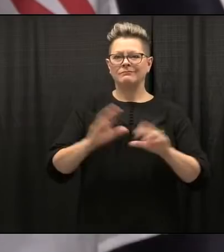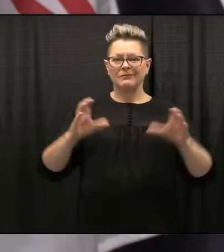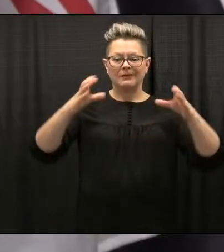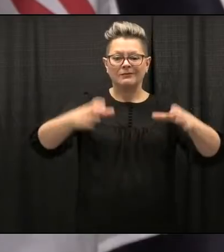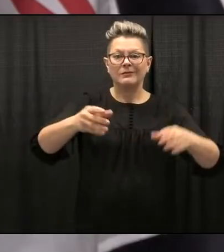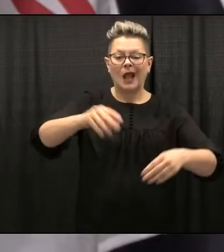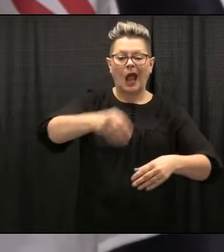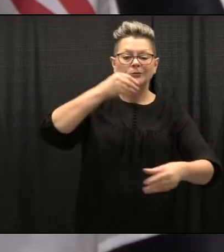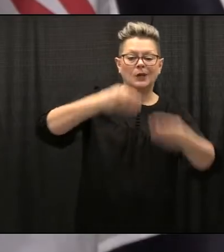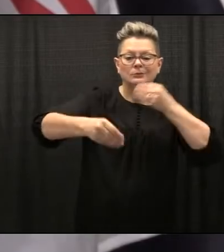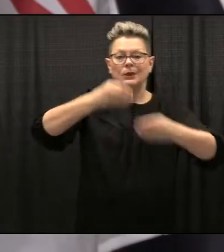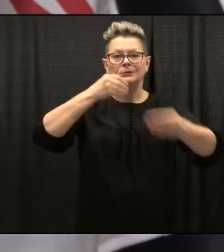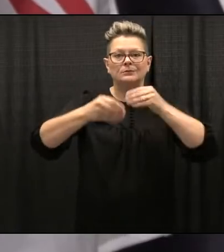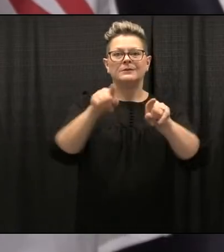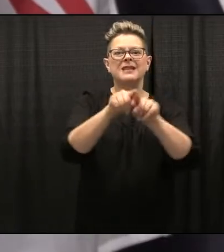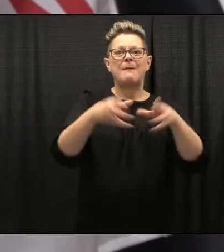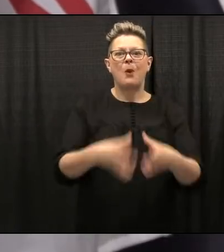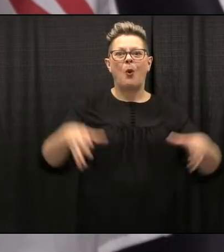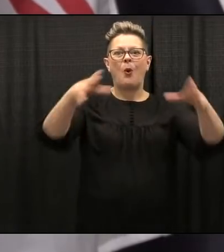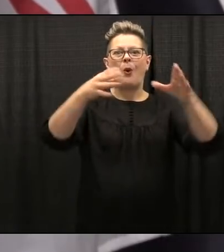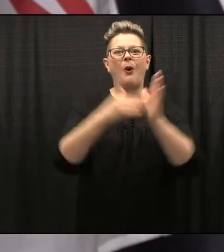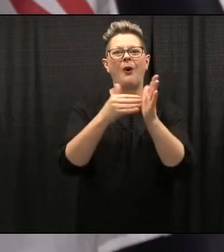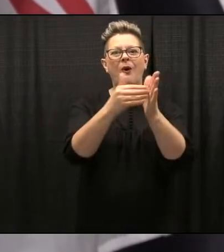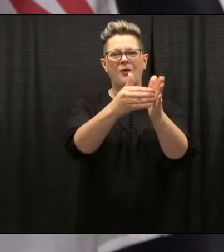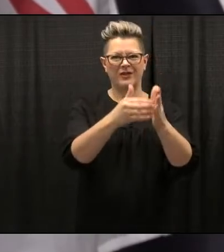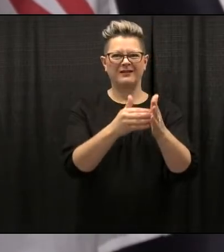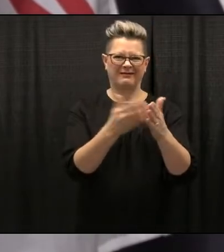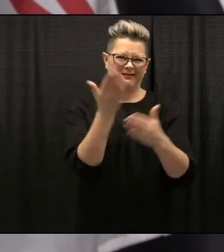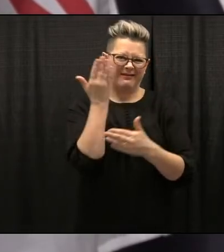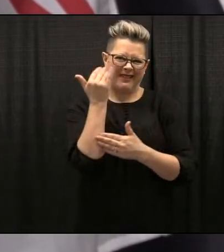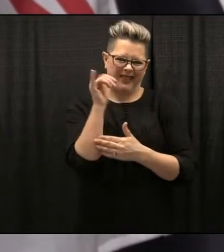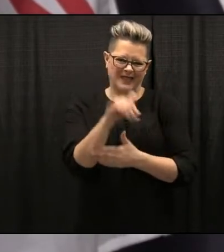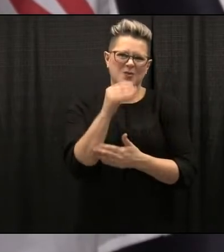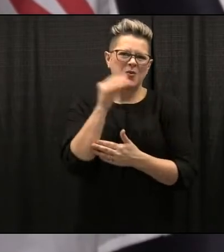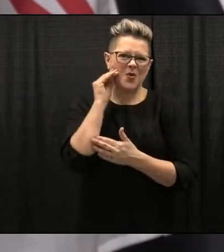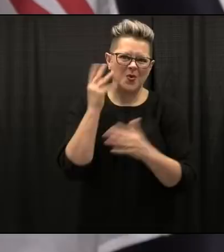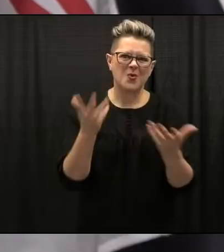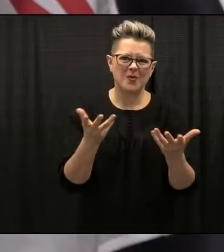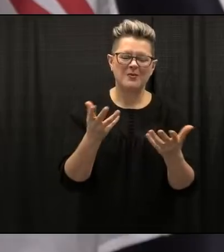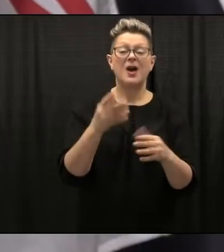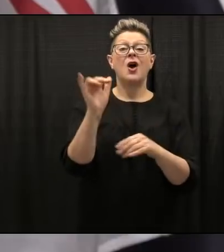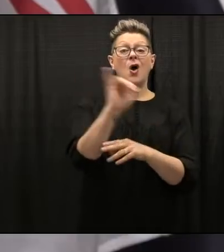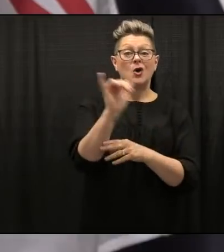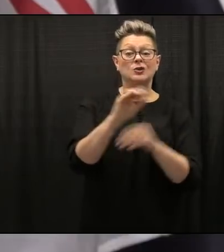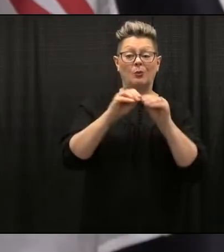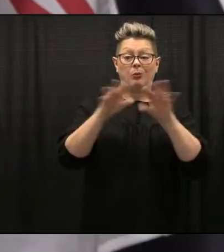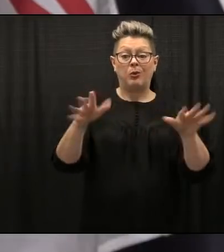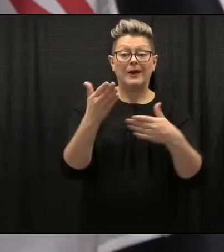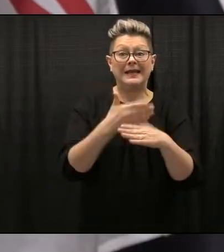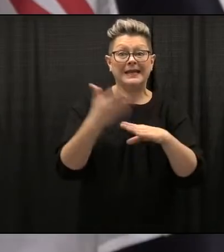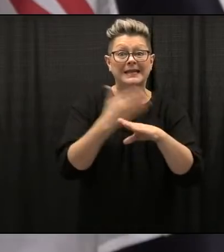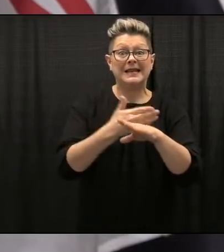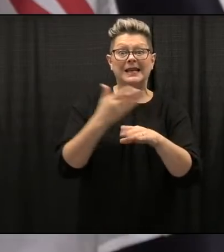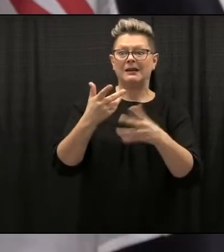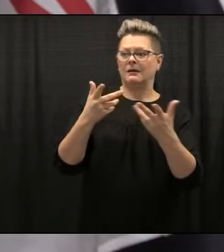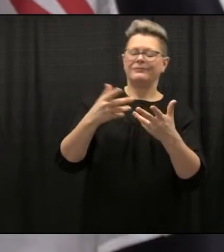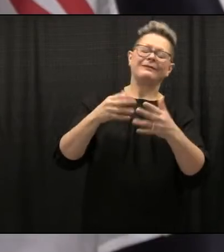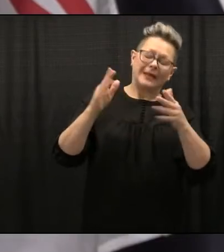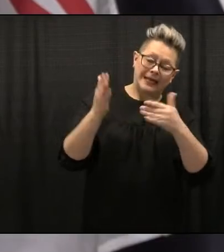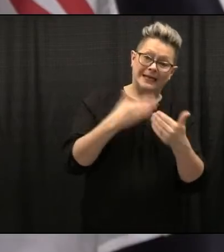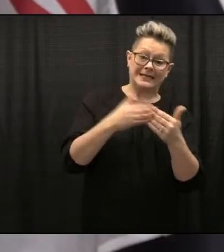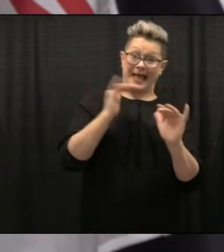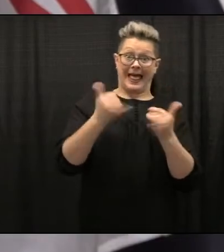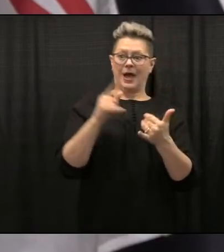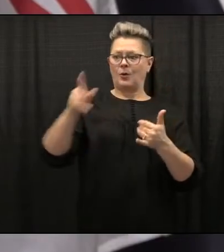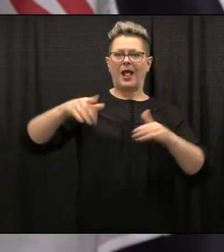food bowls. We also know that the virus can be transmitted just before a person starts to experience symptoms.